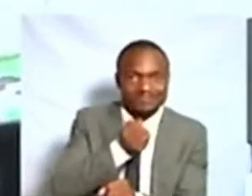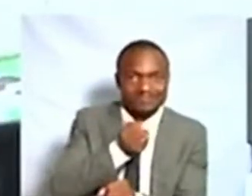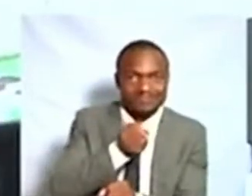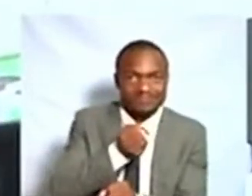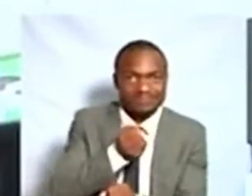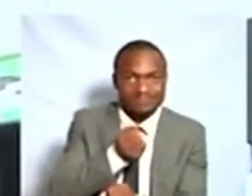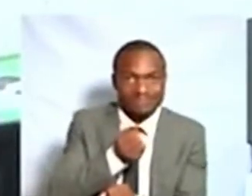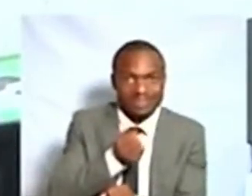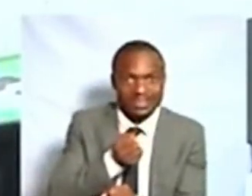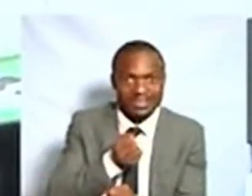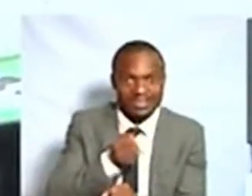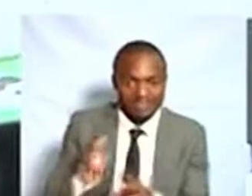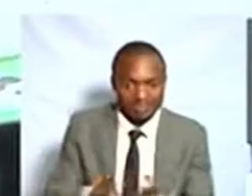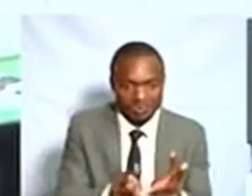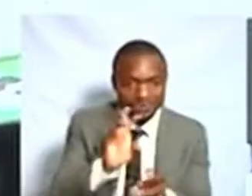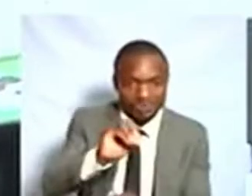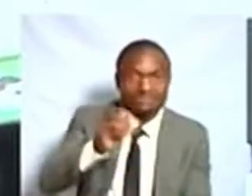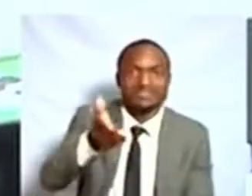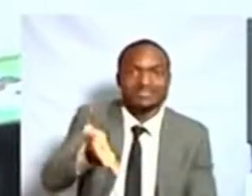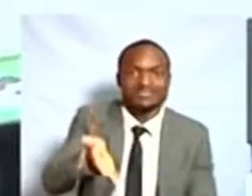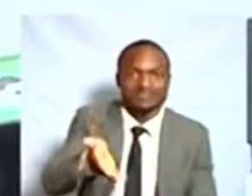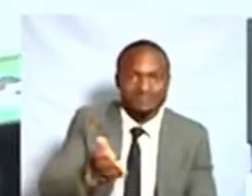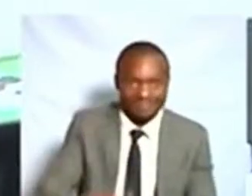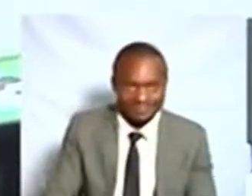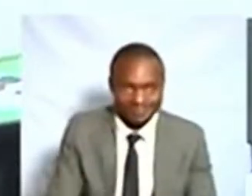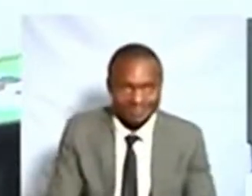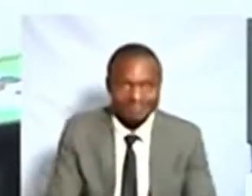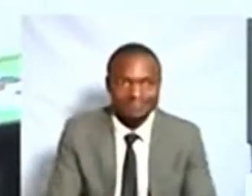measures that you have put in place.